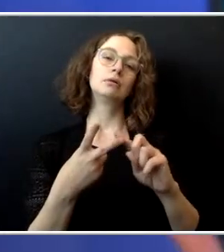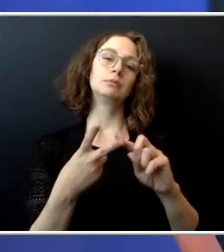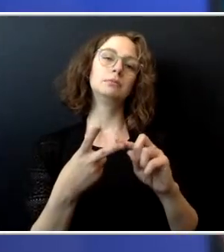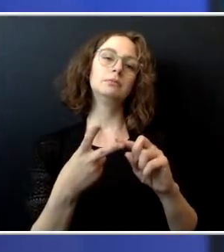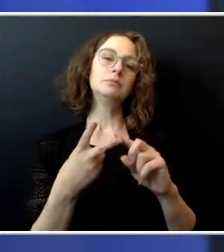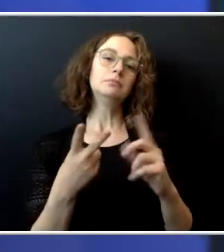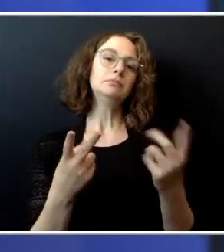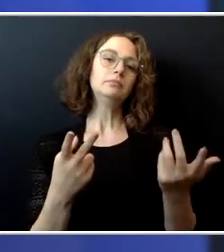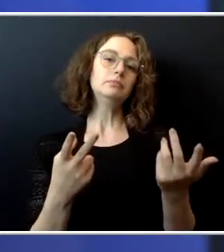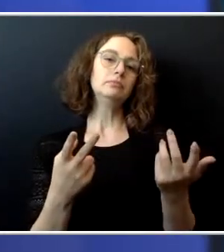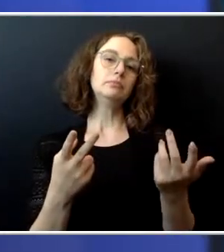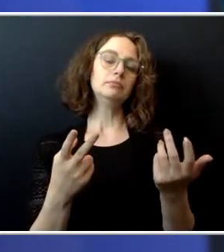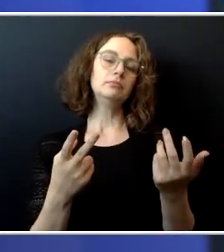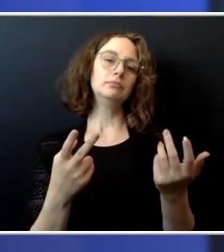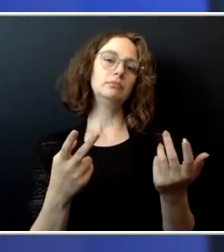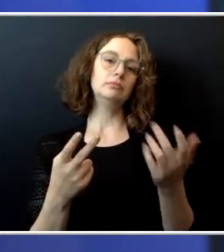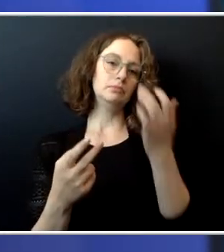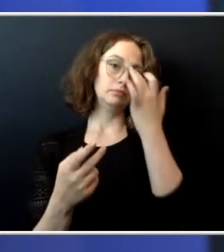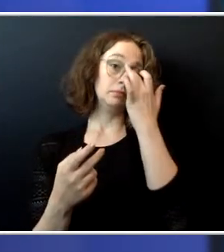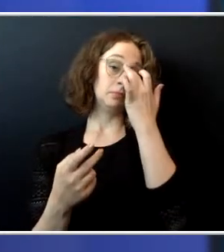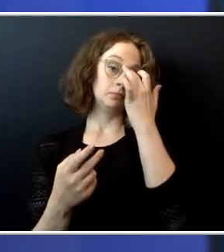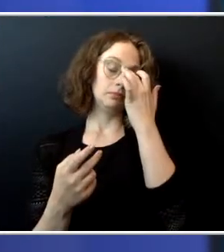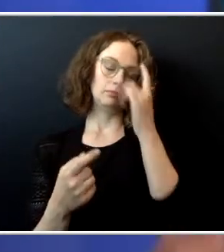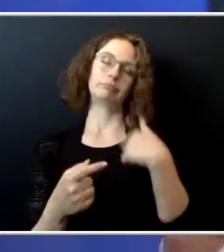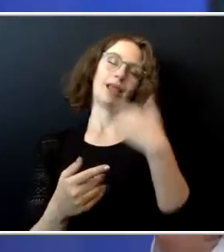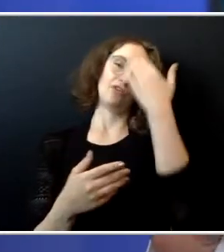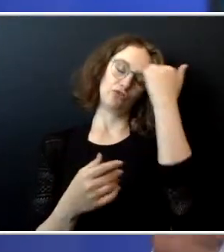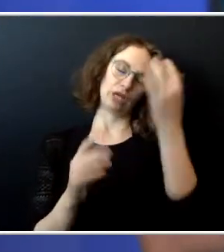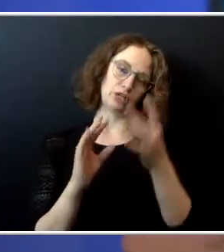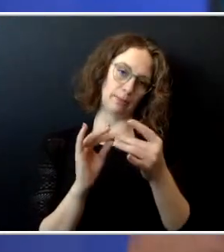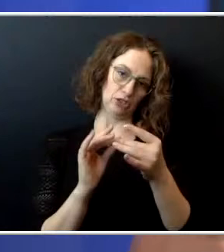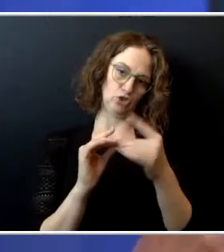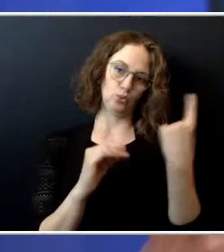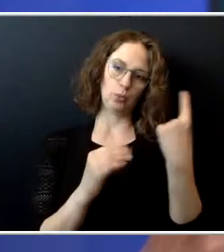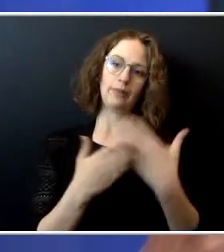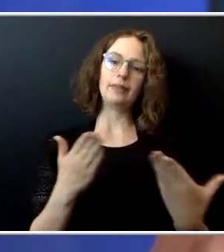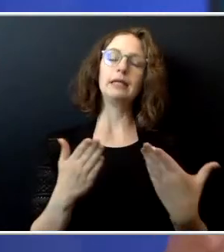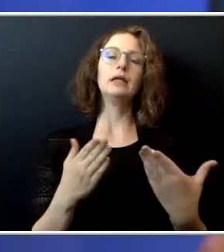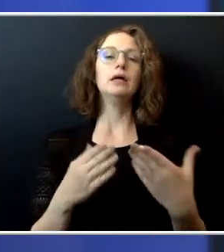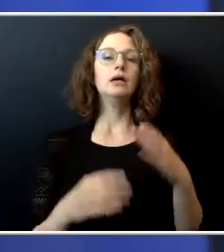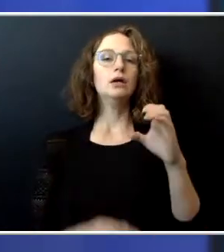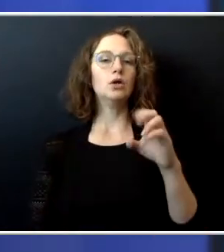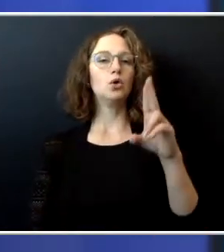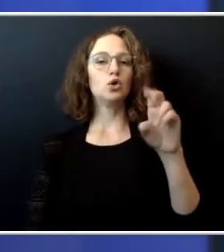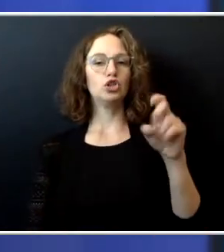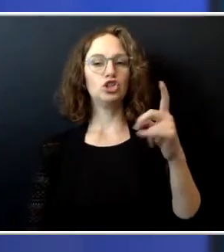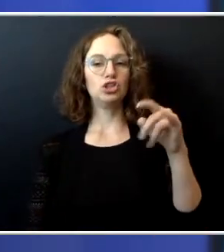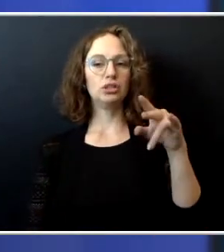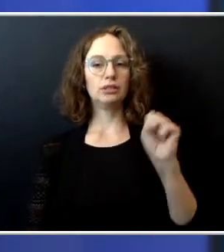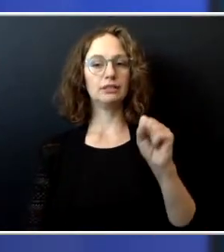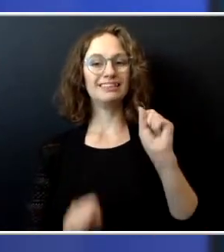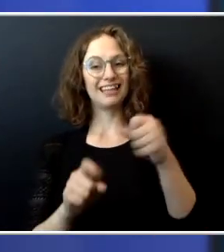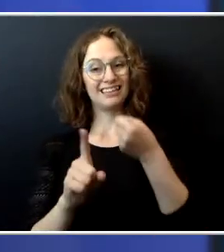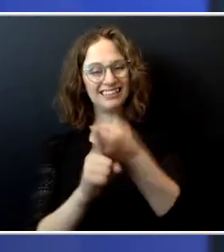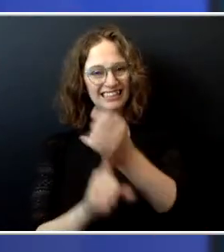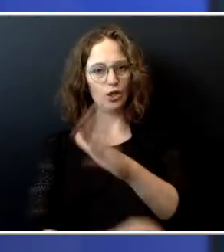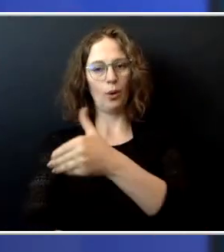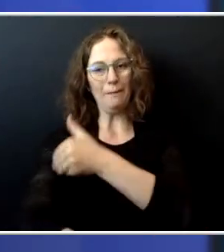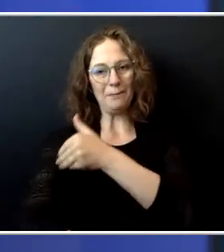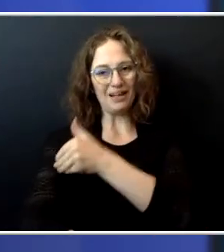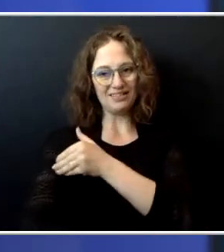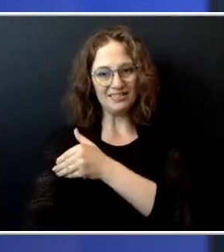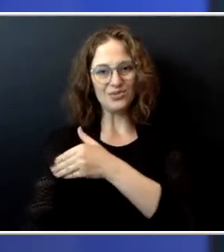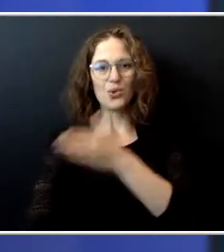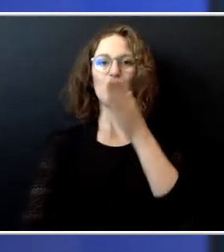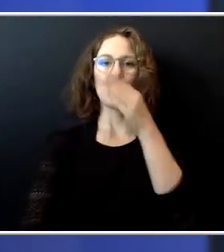with weakness, I forgot to mention one thing's important is Cushing impact a lot of your muscles, so you'll have a lot of proximal muscle